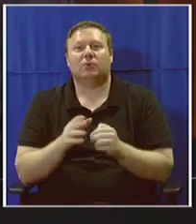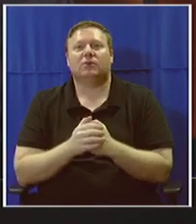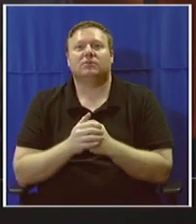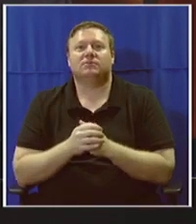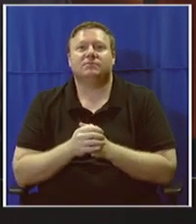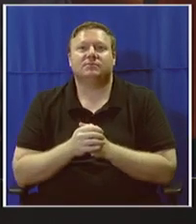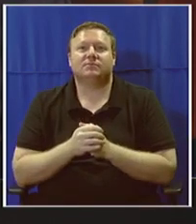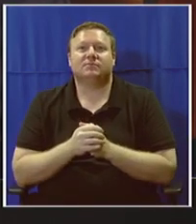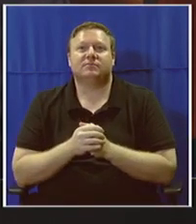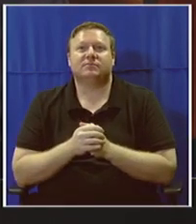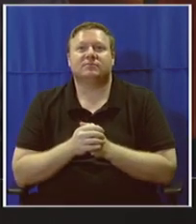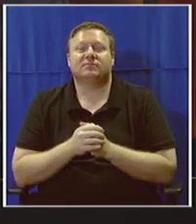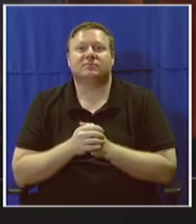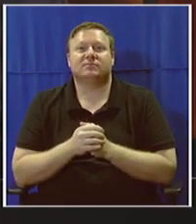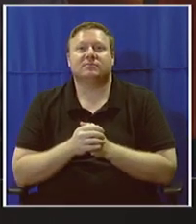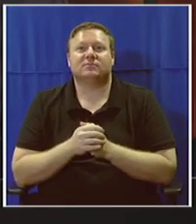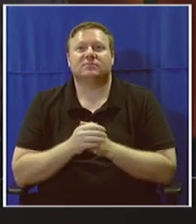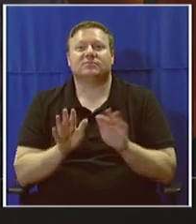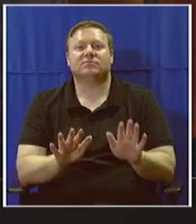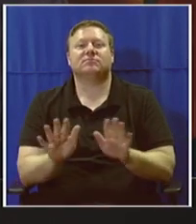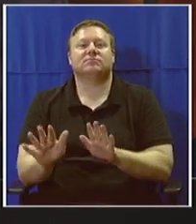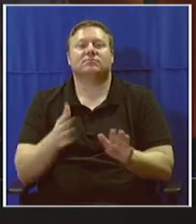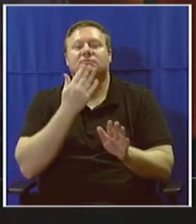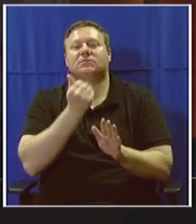Thank you, honorable members. Order, please.